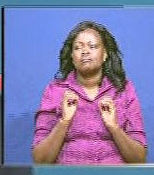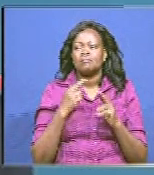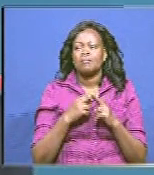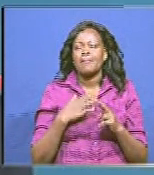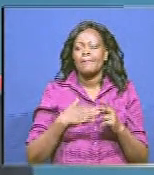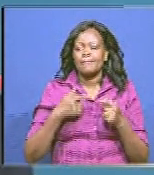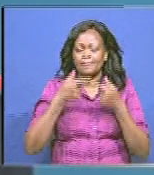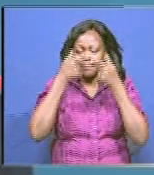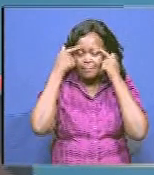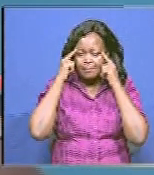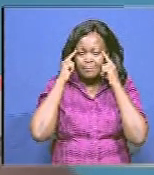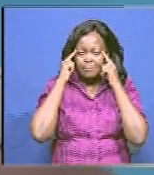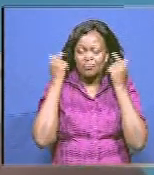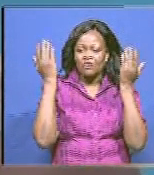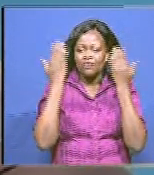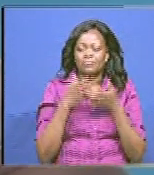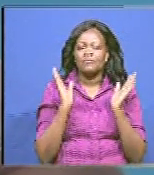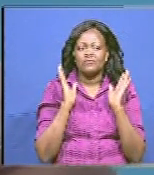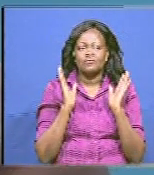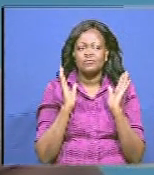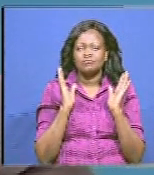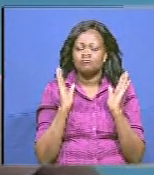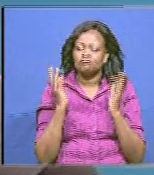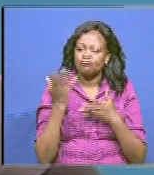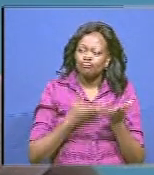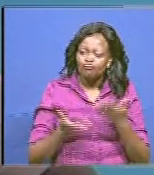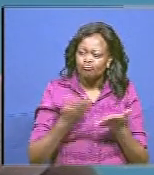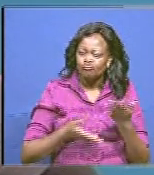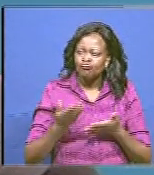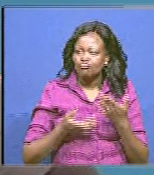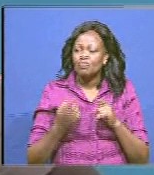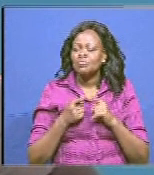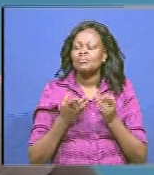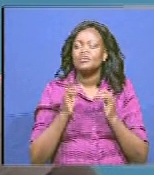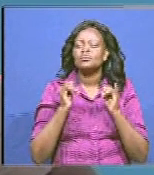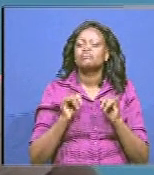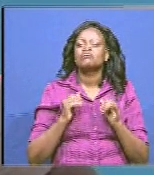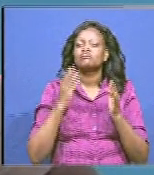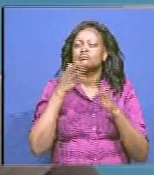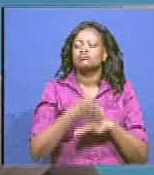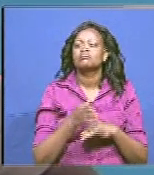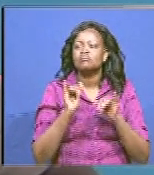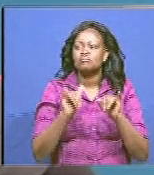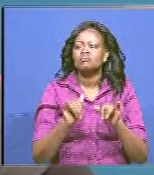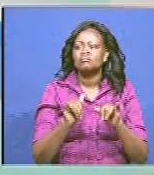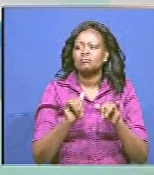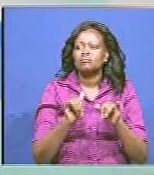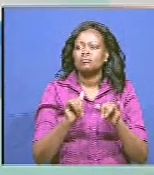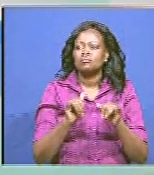is Kathleen Achenga. We end the interactive segment now, but of course, business news is up next, so stay tuned.